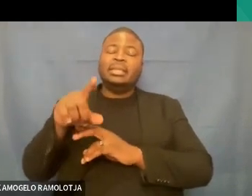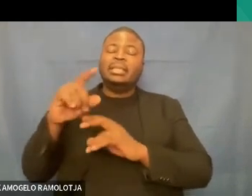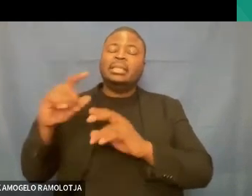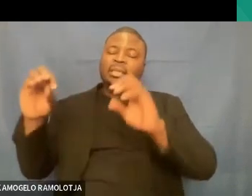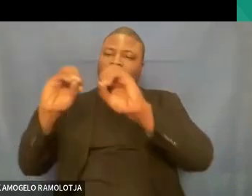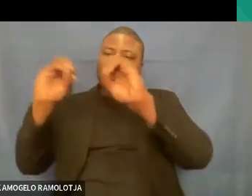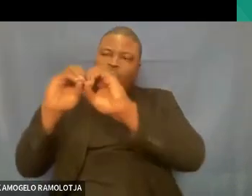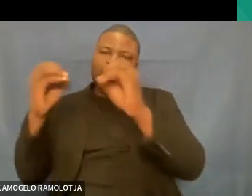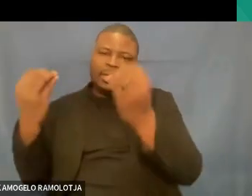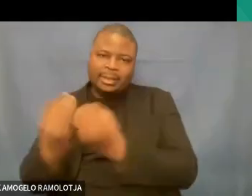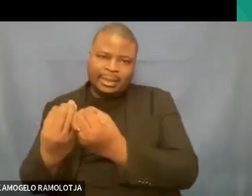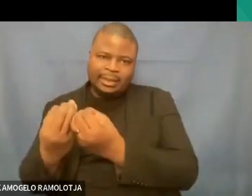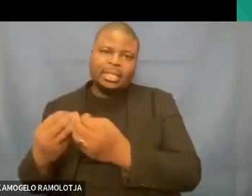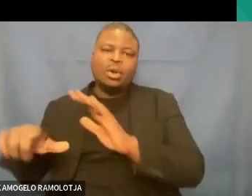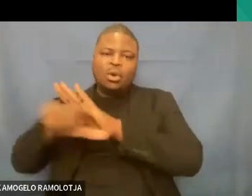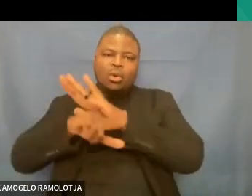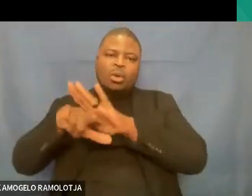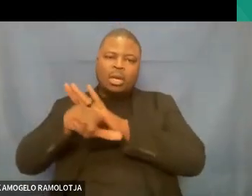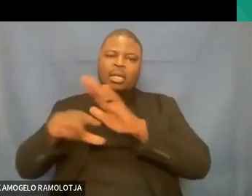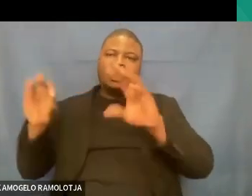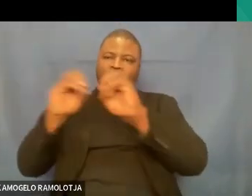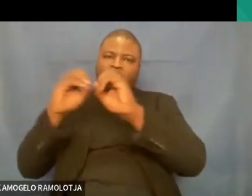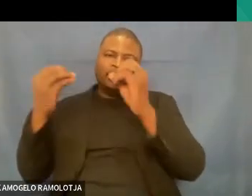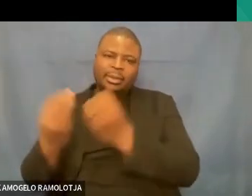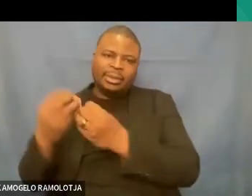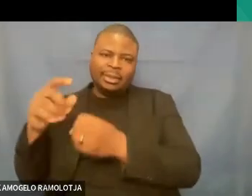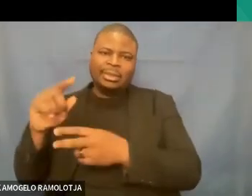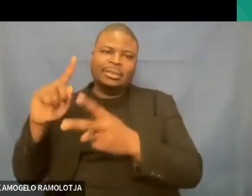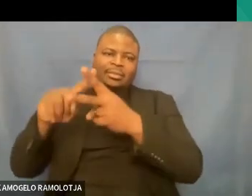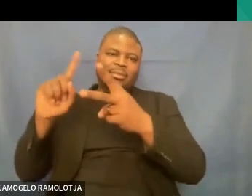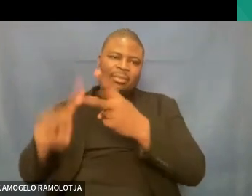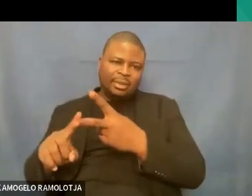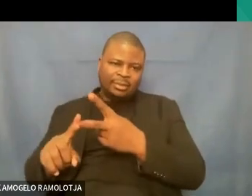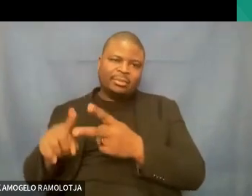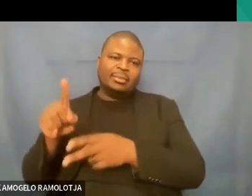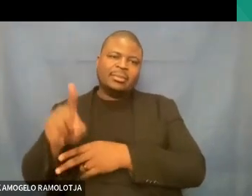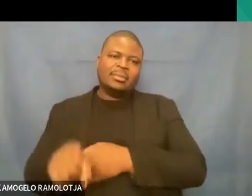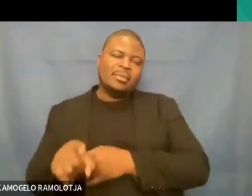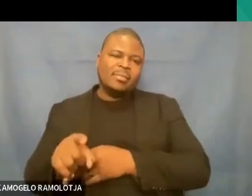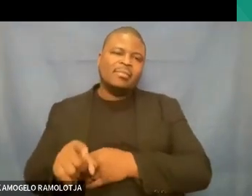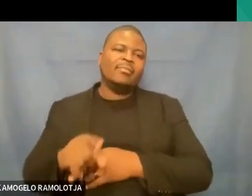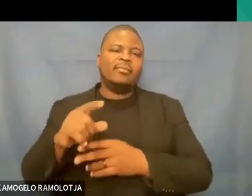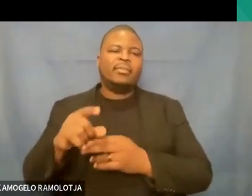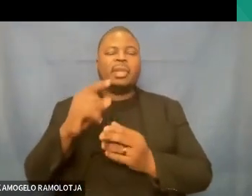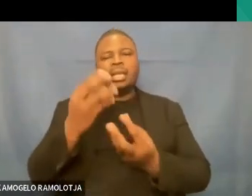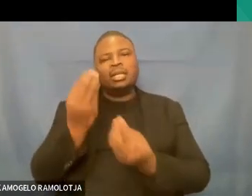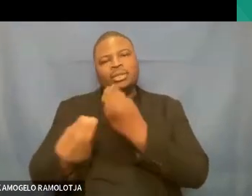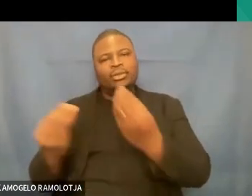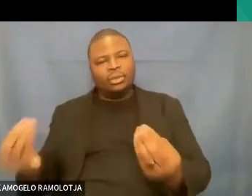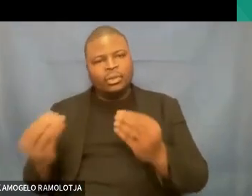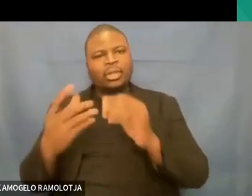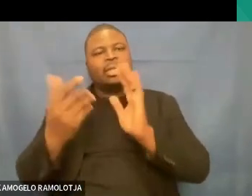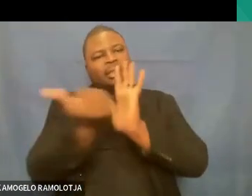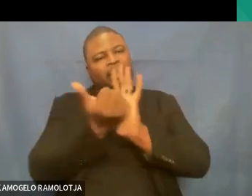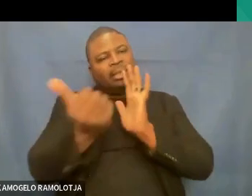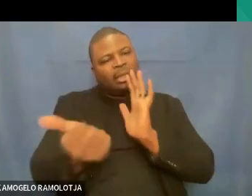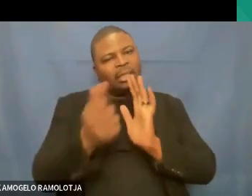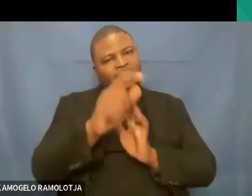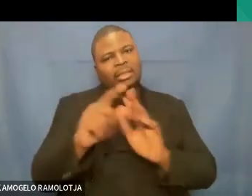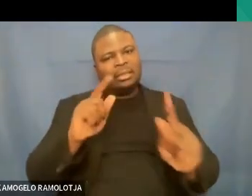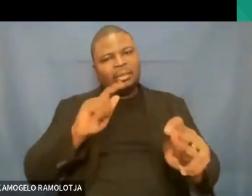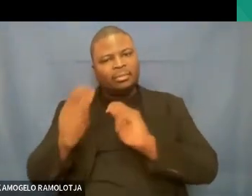use, decriminalizing paraphernalia for minors, amending the Children's Act to explicitly include harm